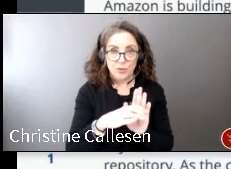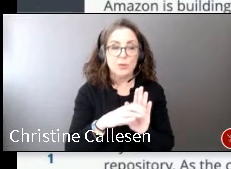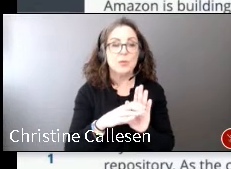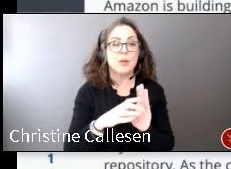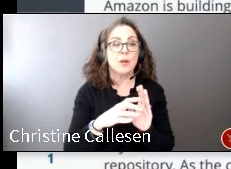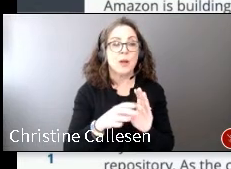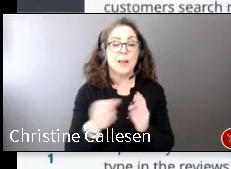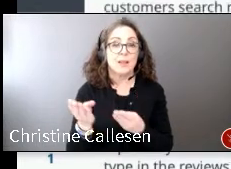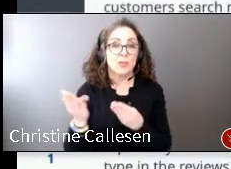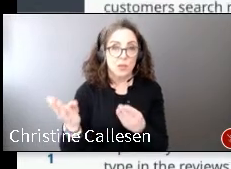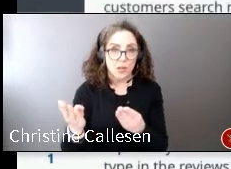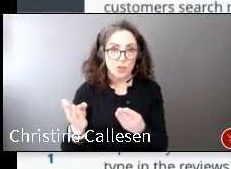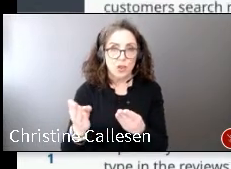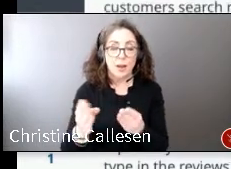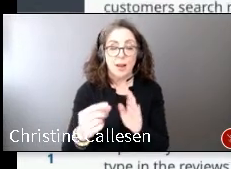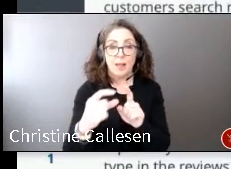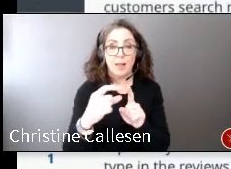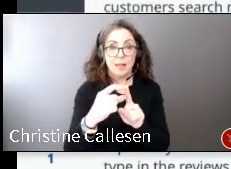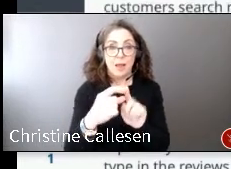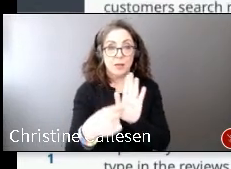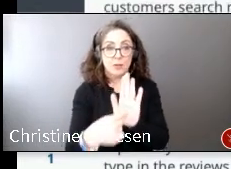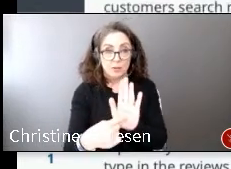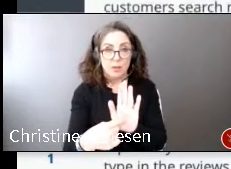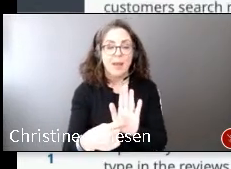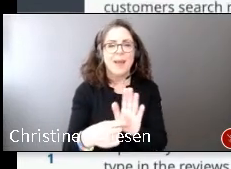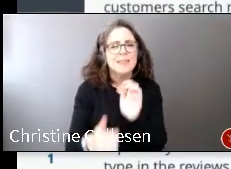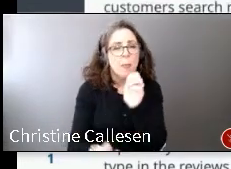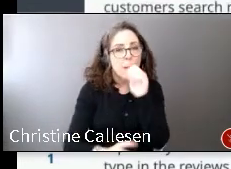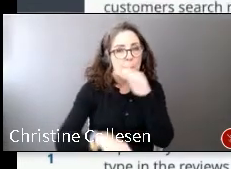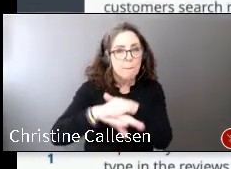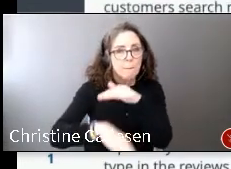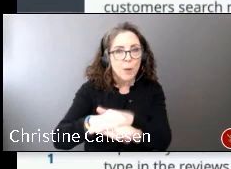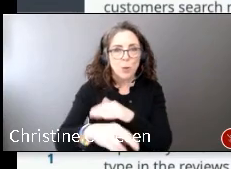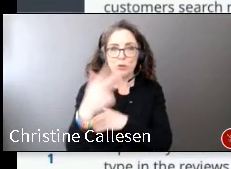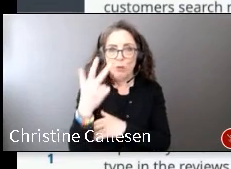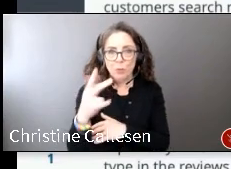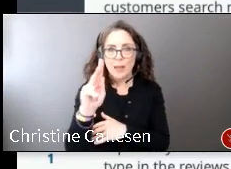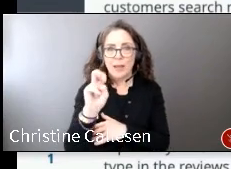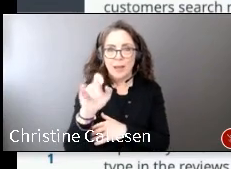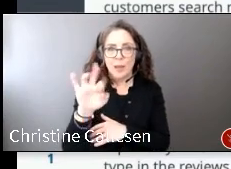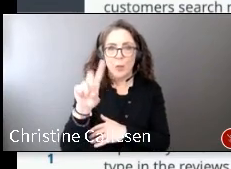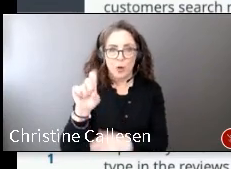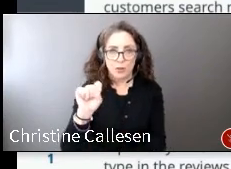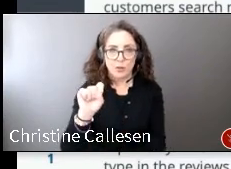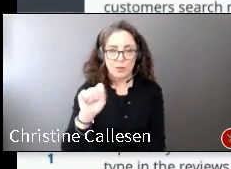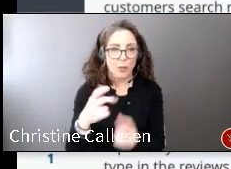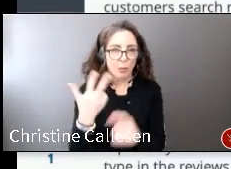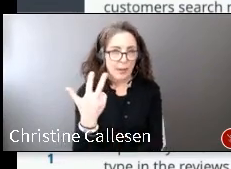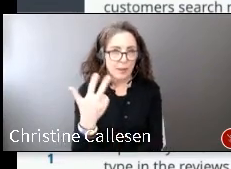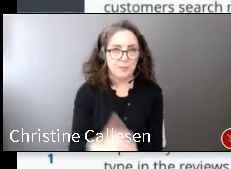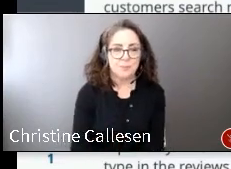suggestion, so the output, is at most 3 keywords. So the output